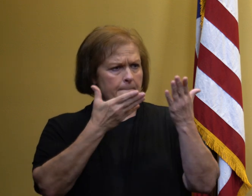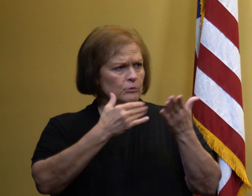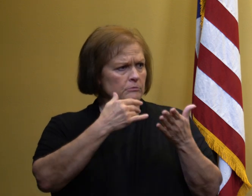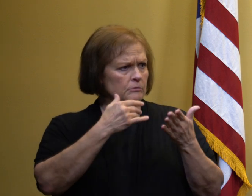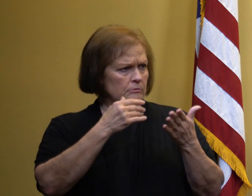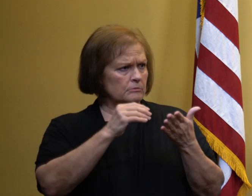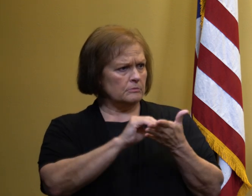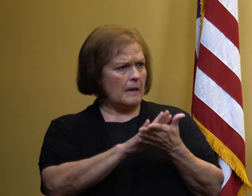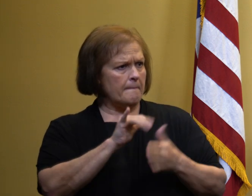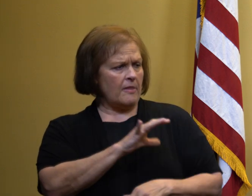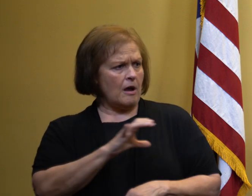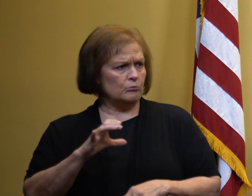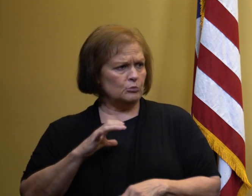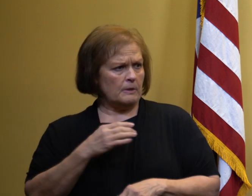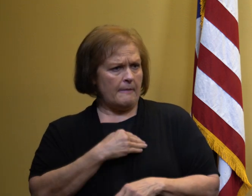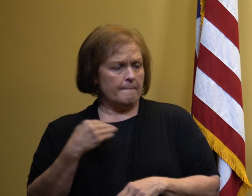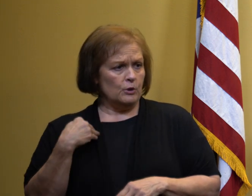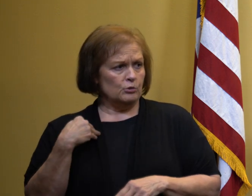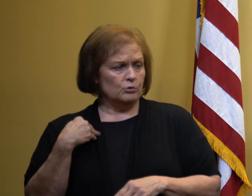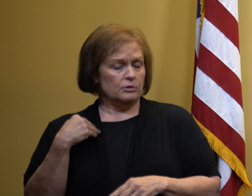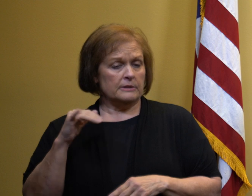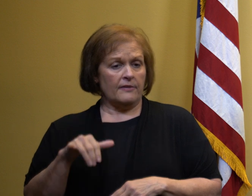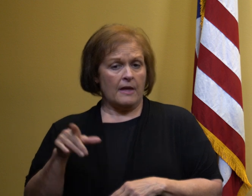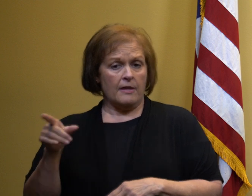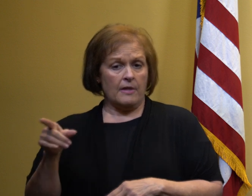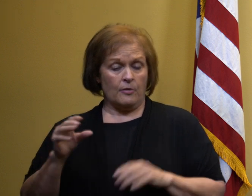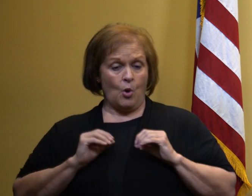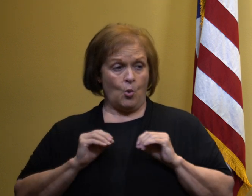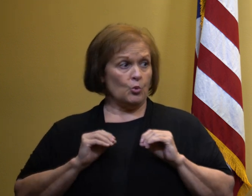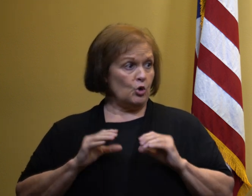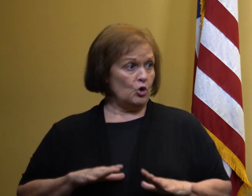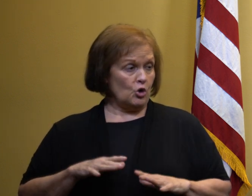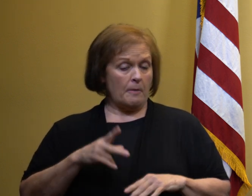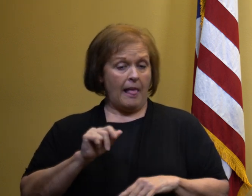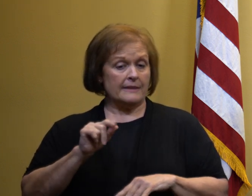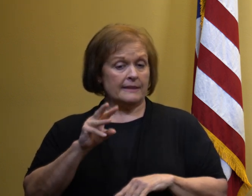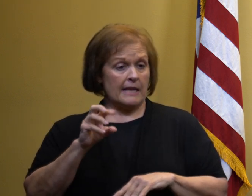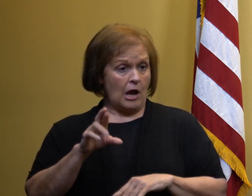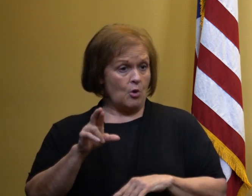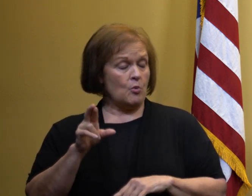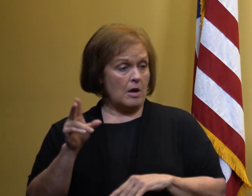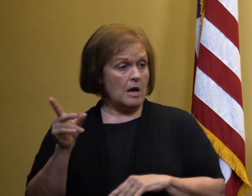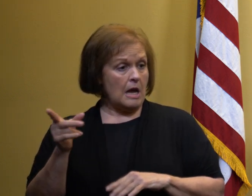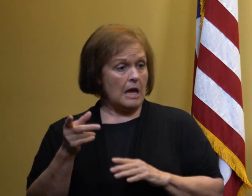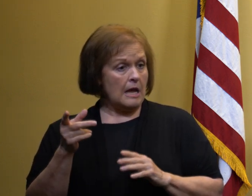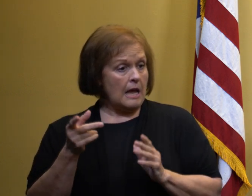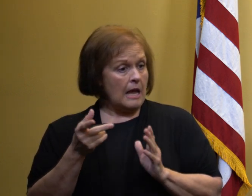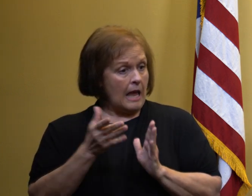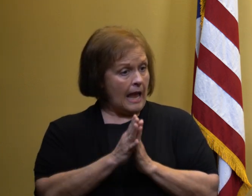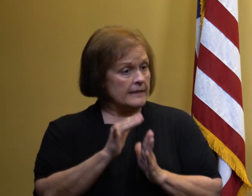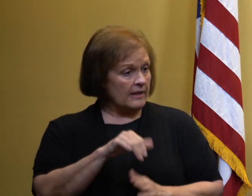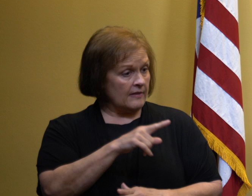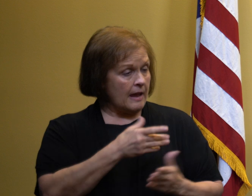by these council members. What I do know is that the owner of Plaza Tower did reach out and asked that the